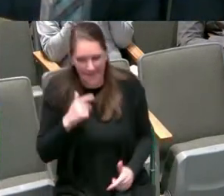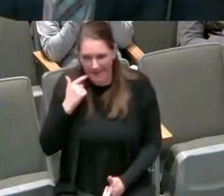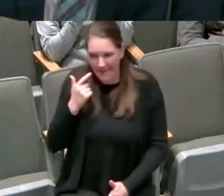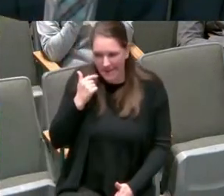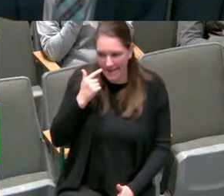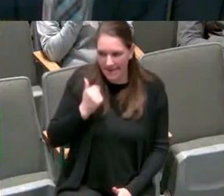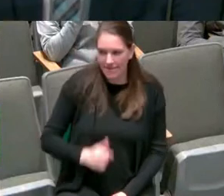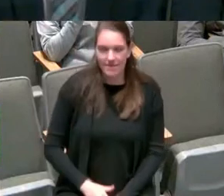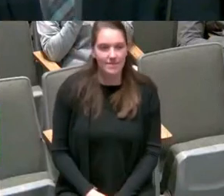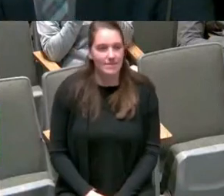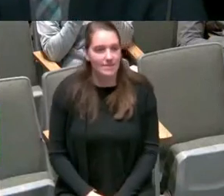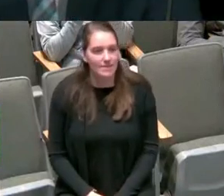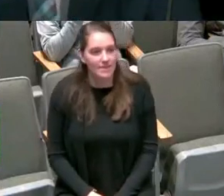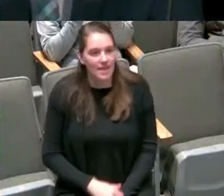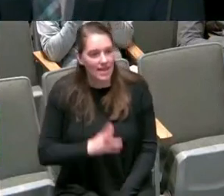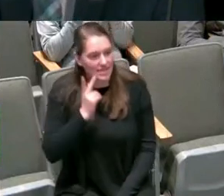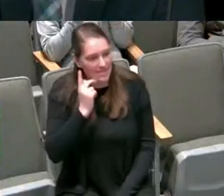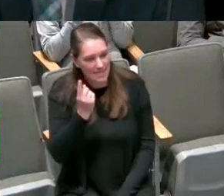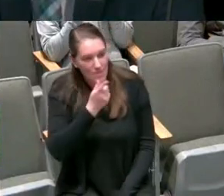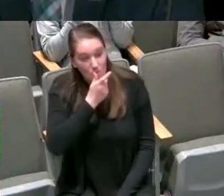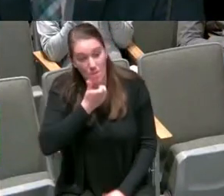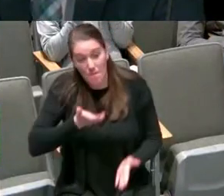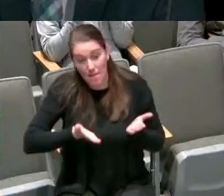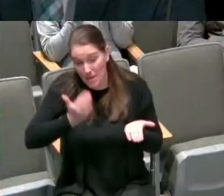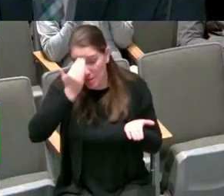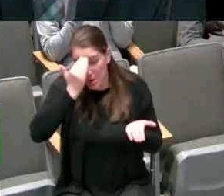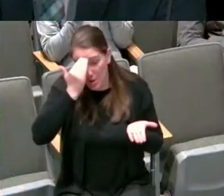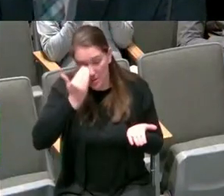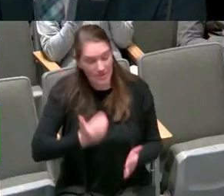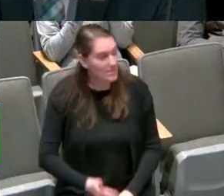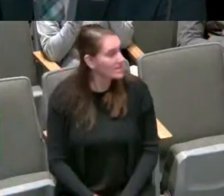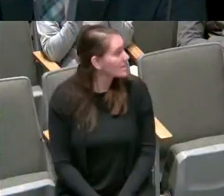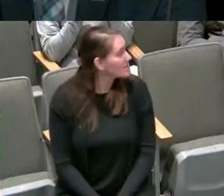um oh I see someone who might know